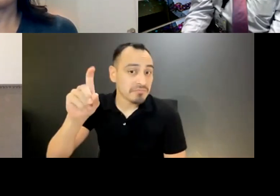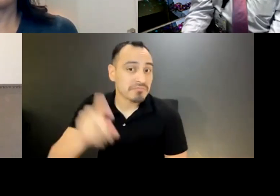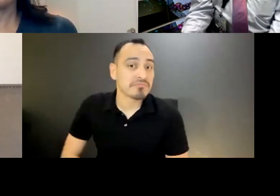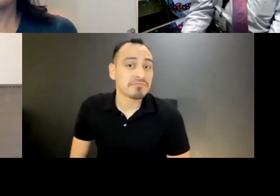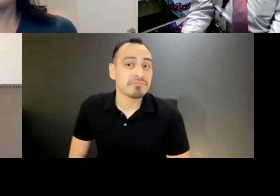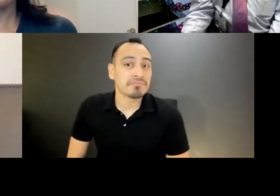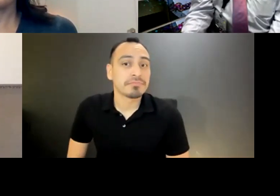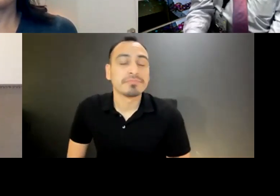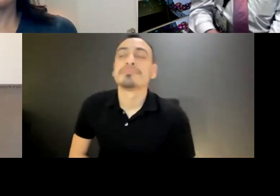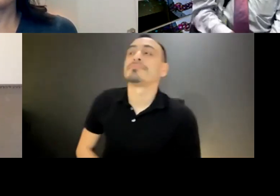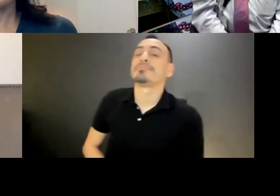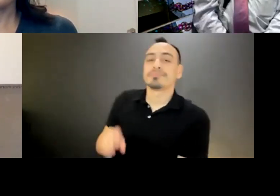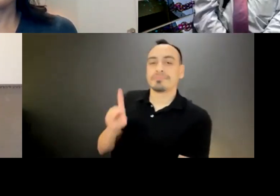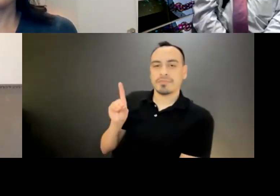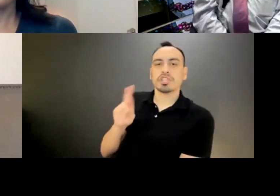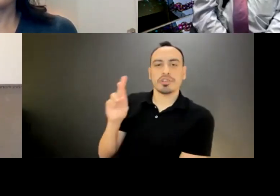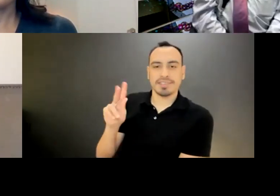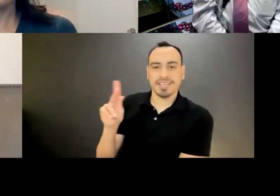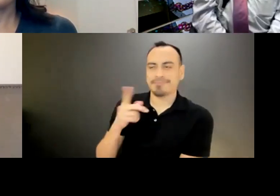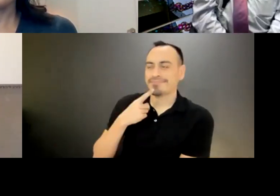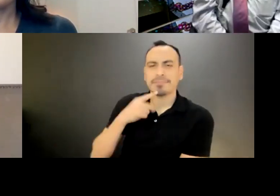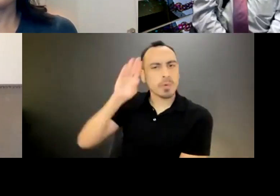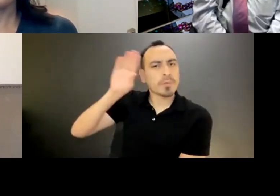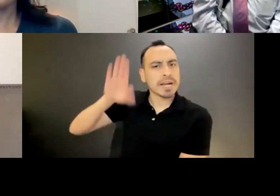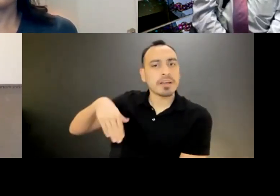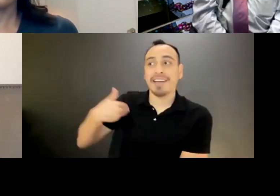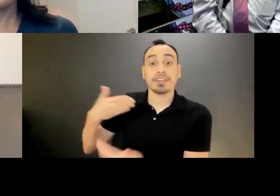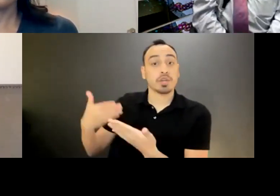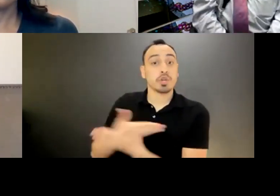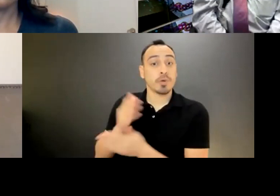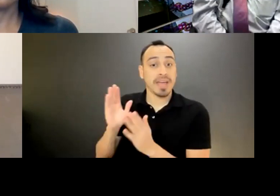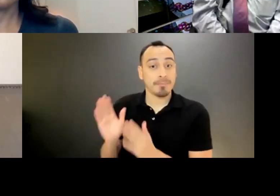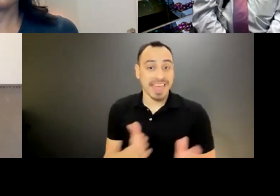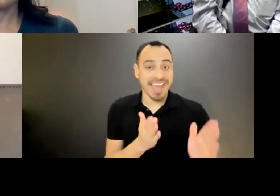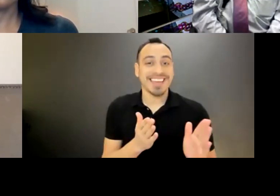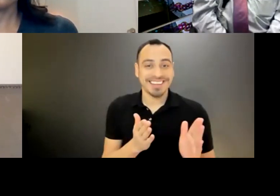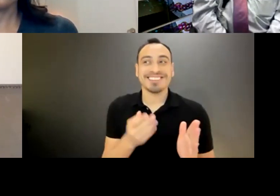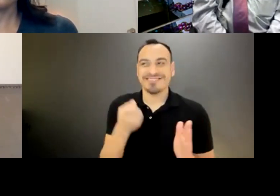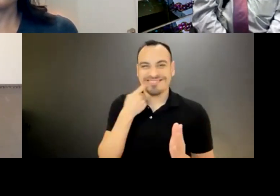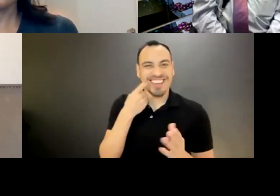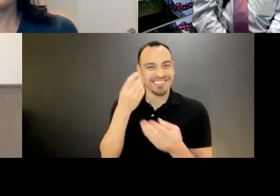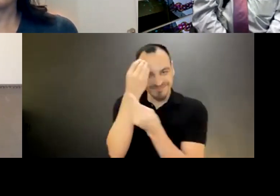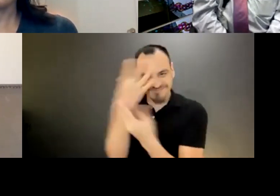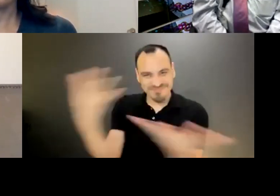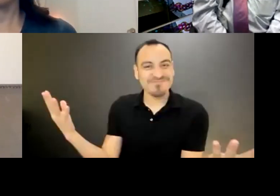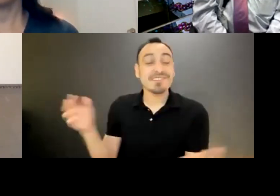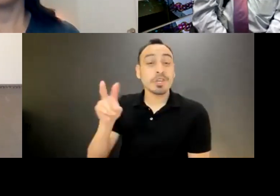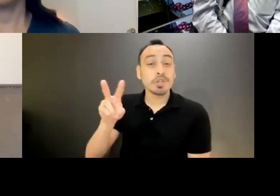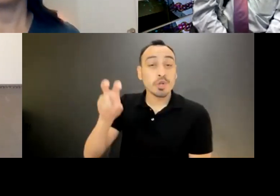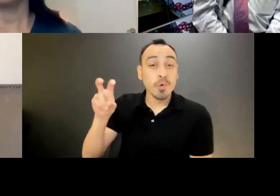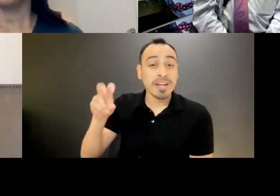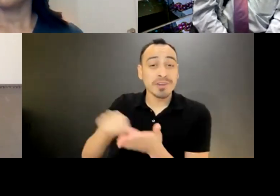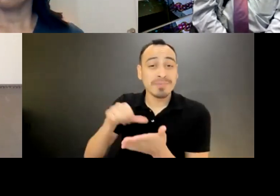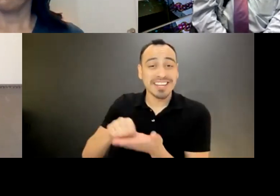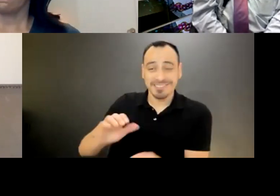We do know that there was a new plan that was released. It's 200 pages. So no, I have not read it.